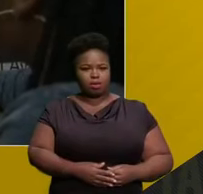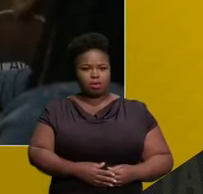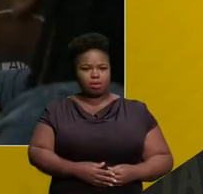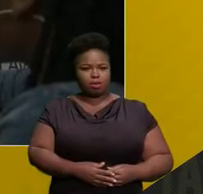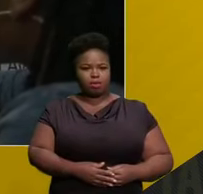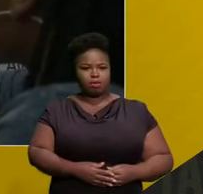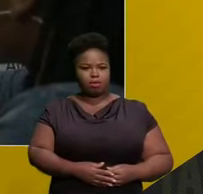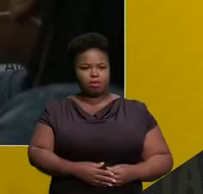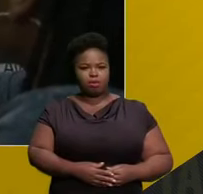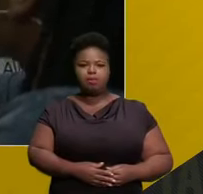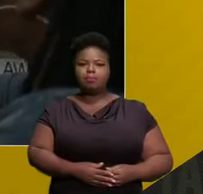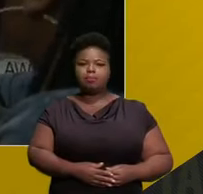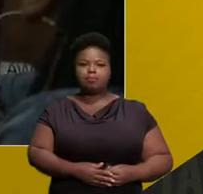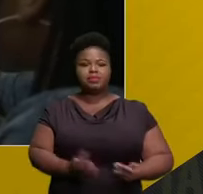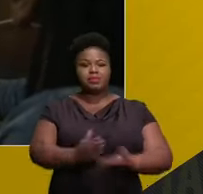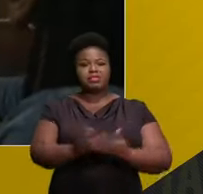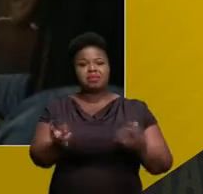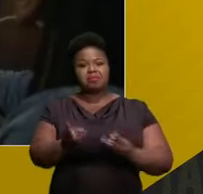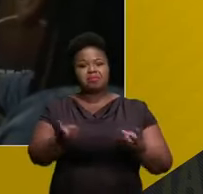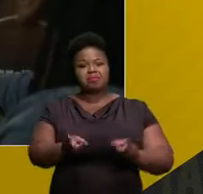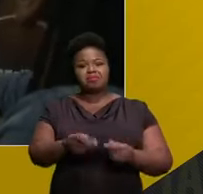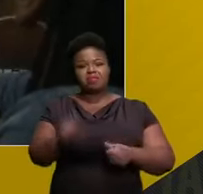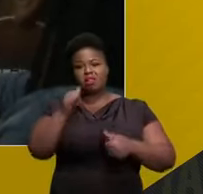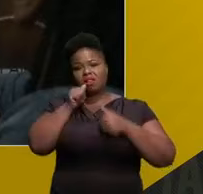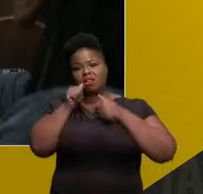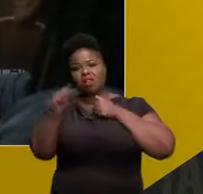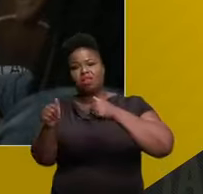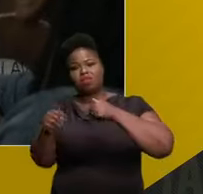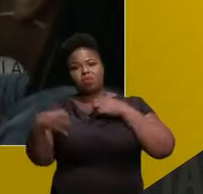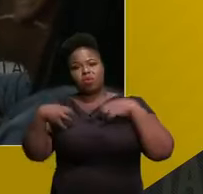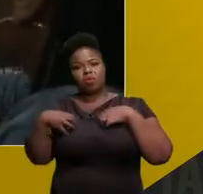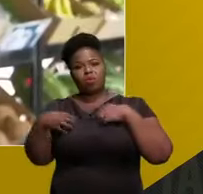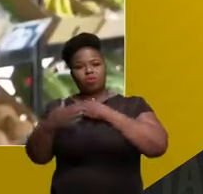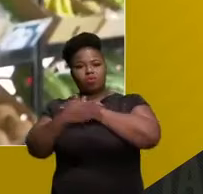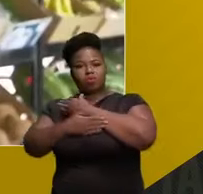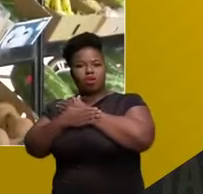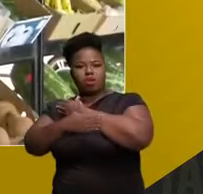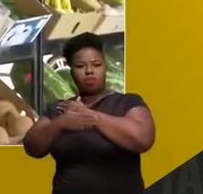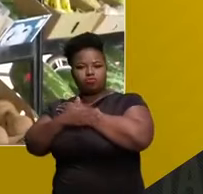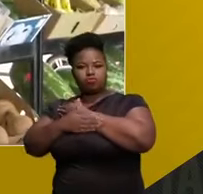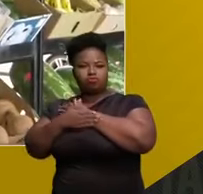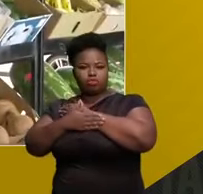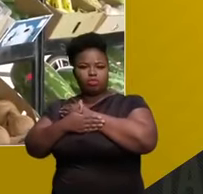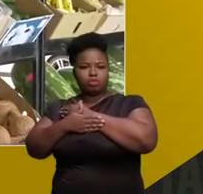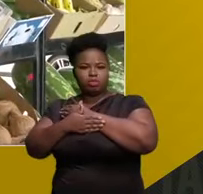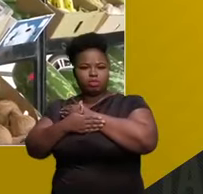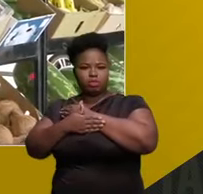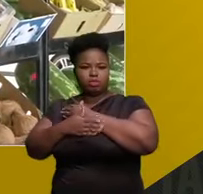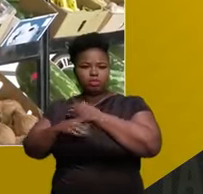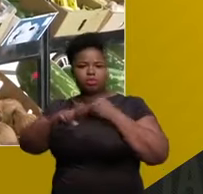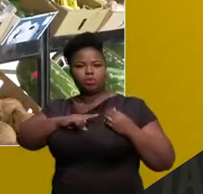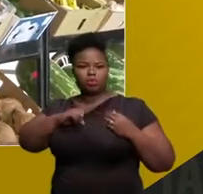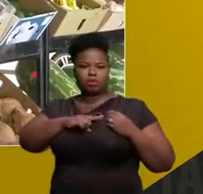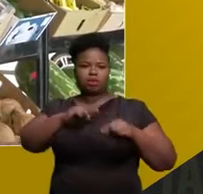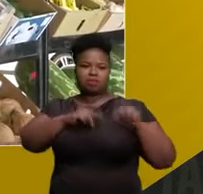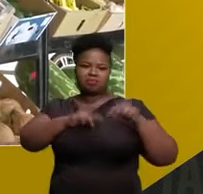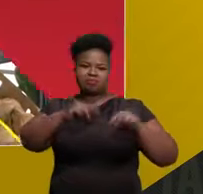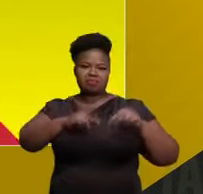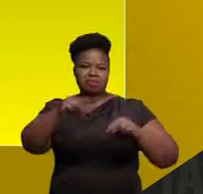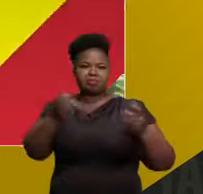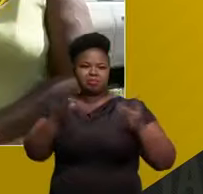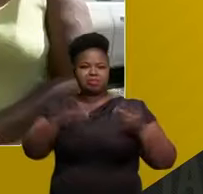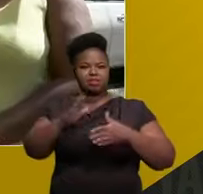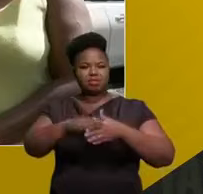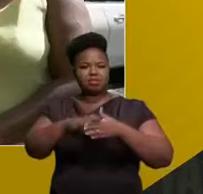Some of them are run away from country. So he's killing, he's put in jail. That's why many people are run away now from